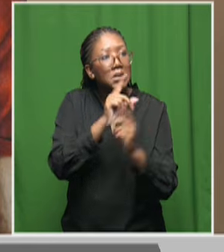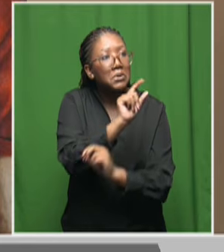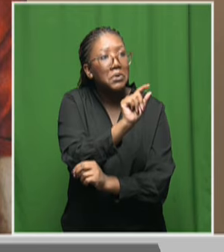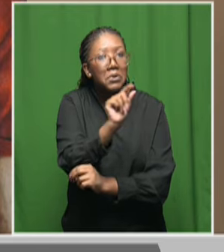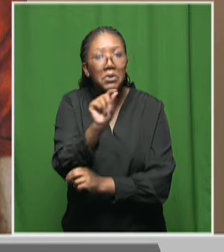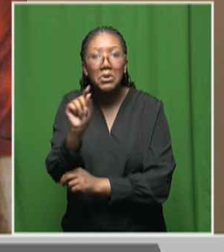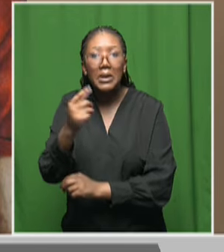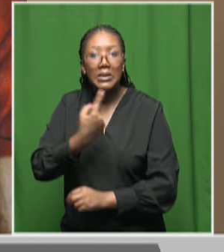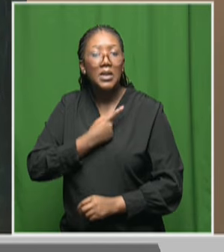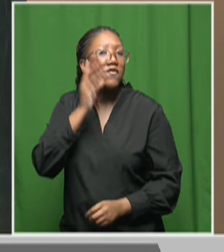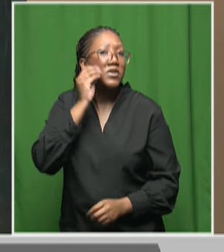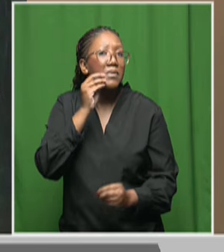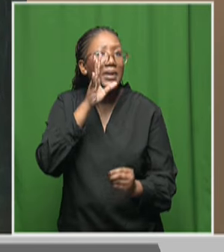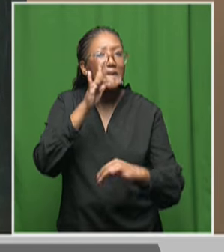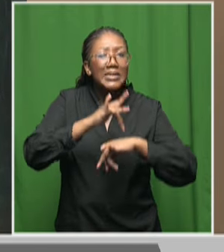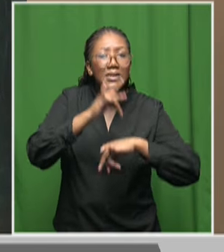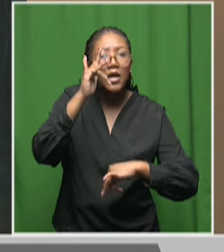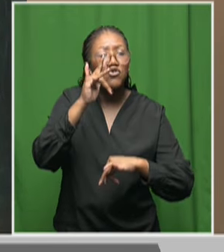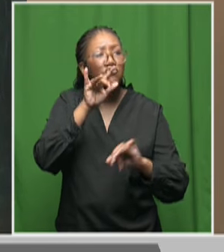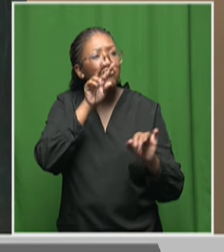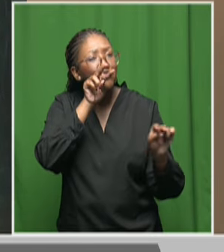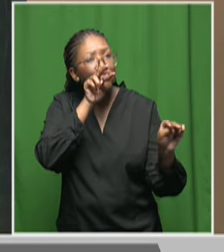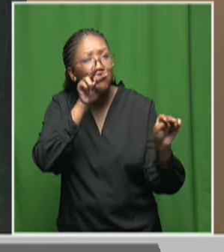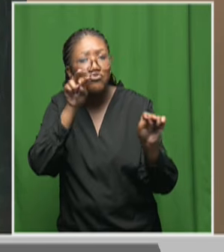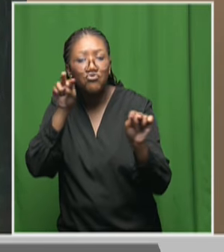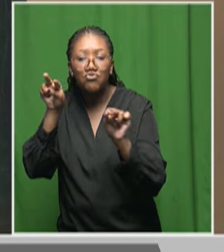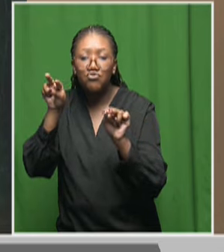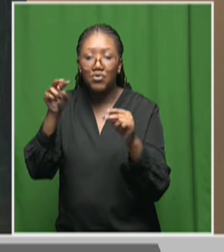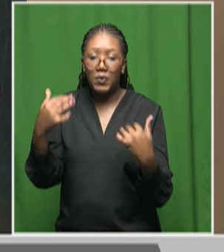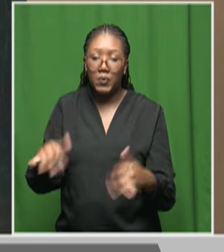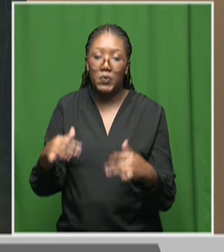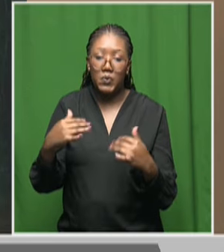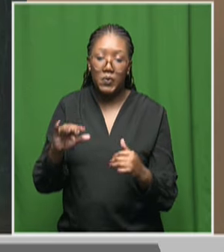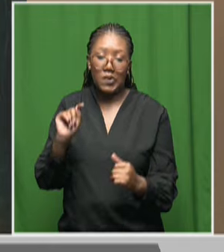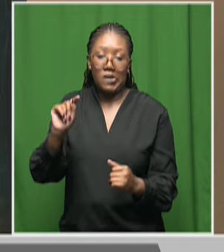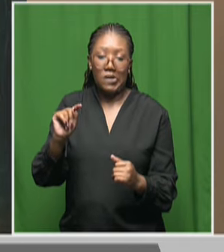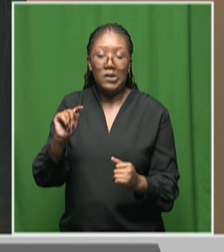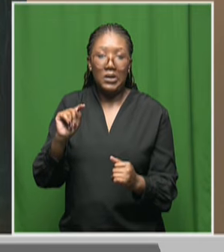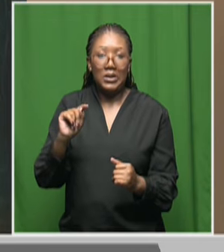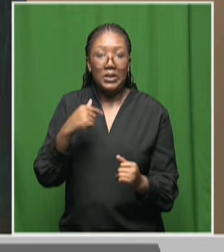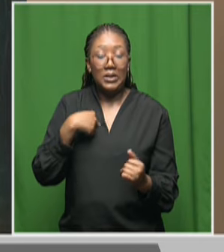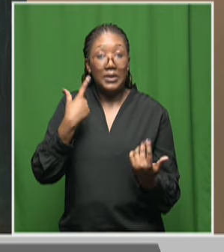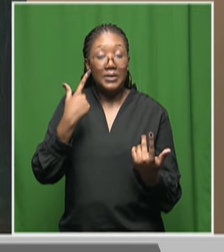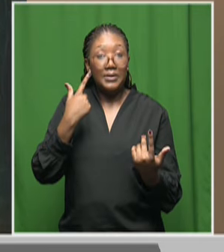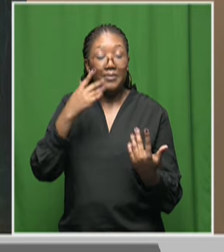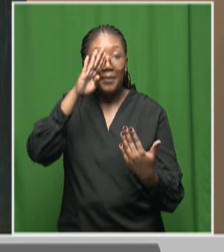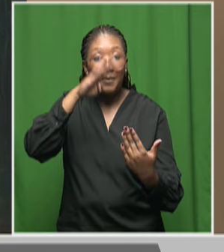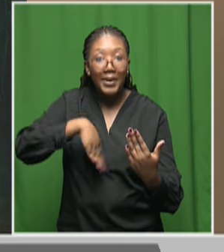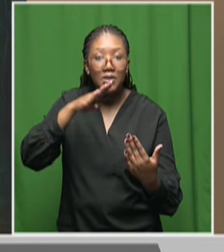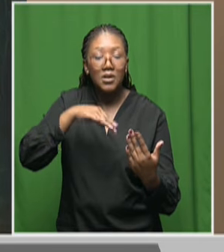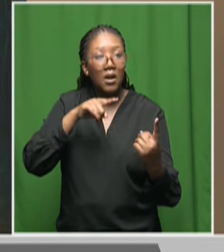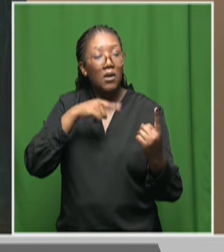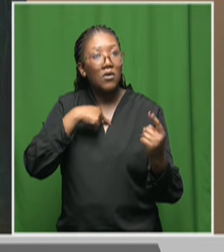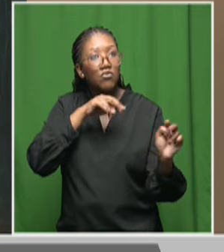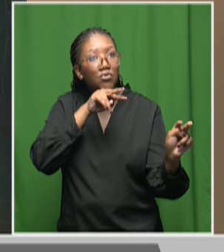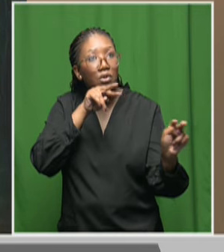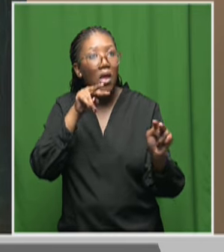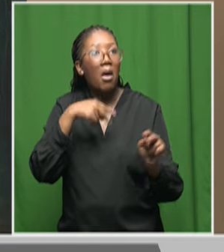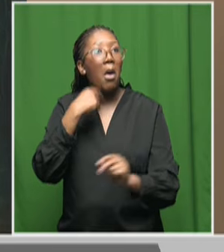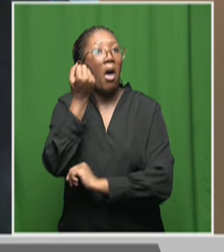for themselves. Portraits are a easy medium to understand. You don't